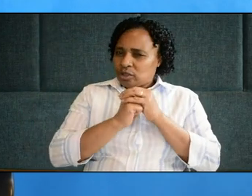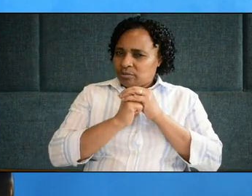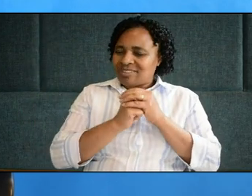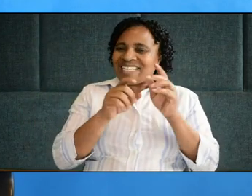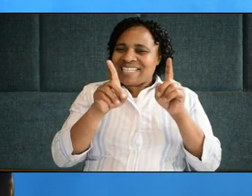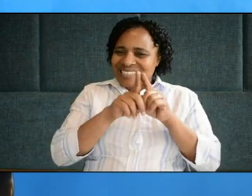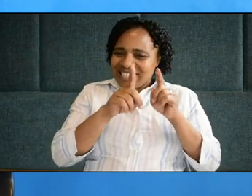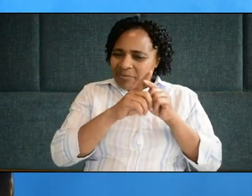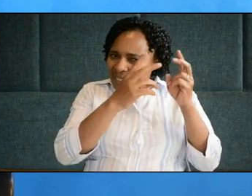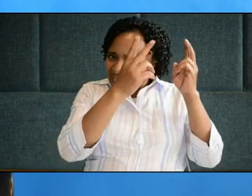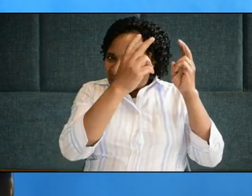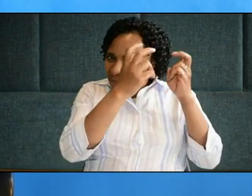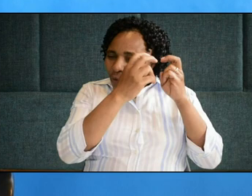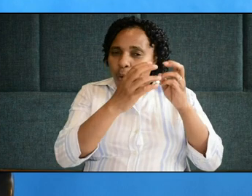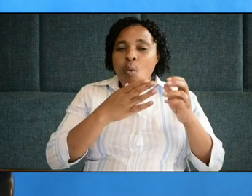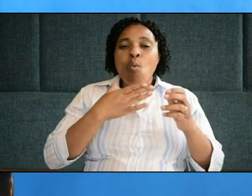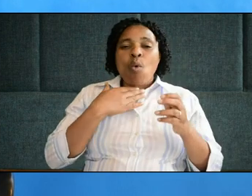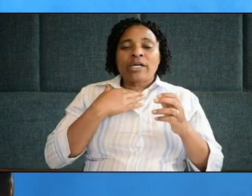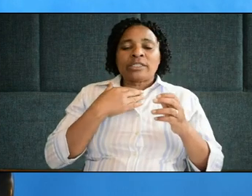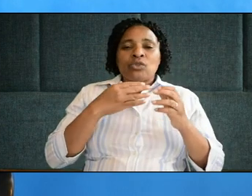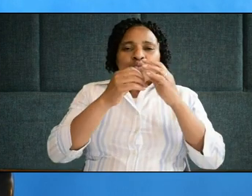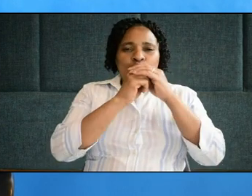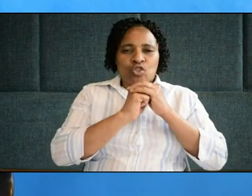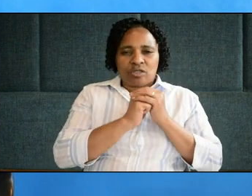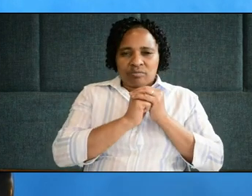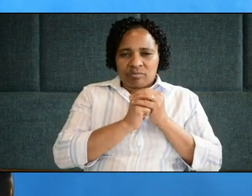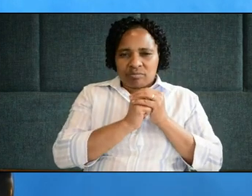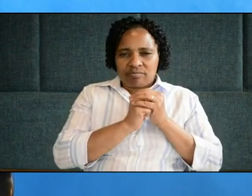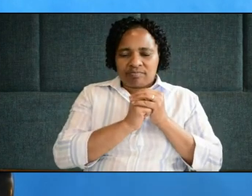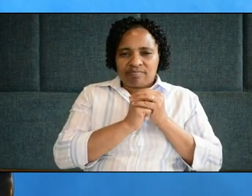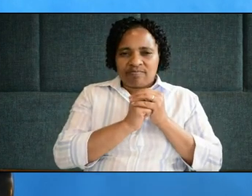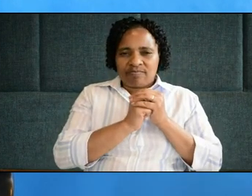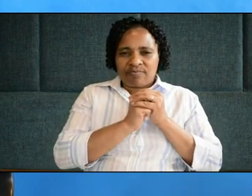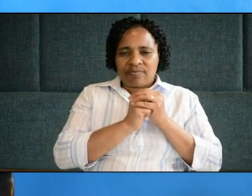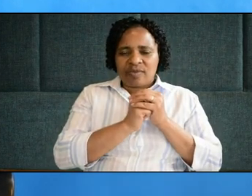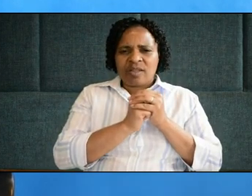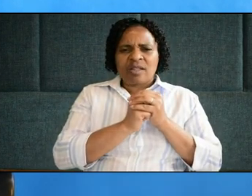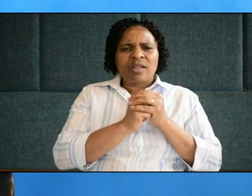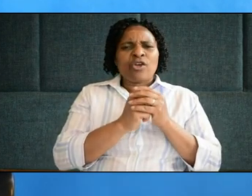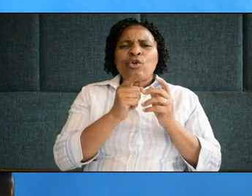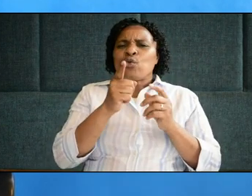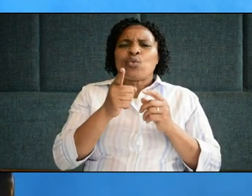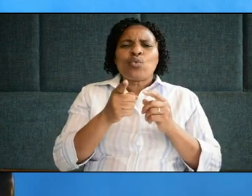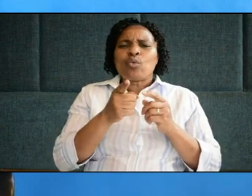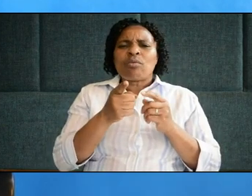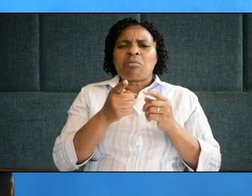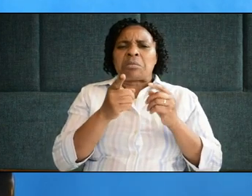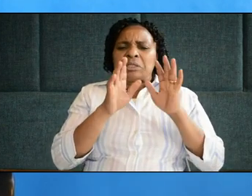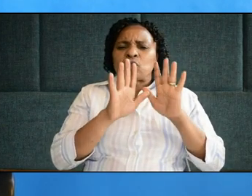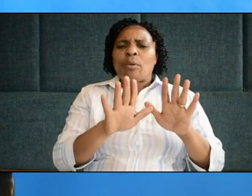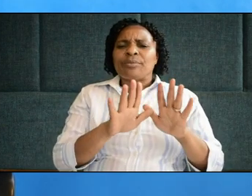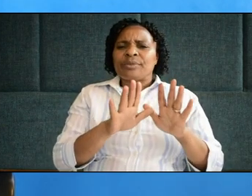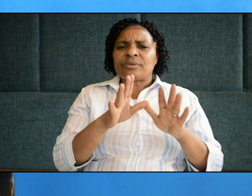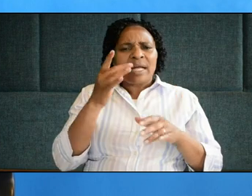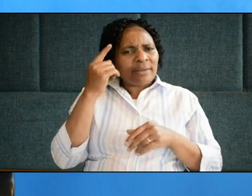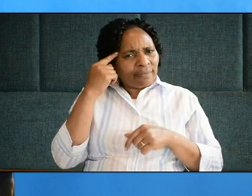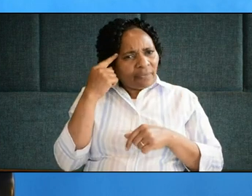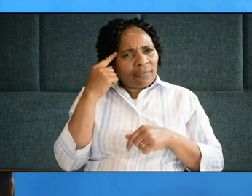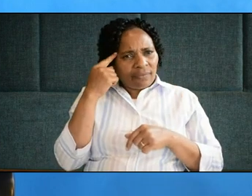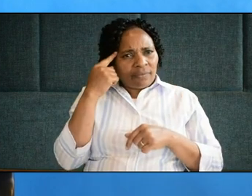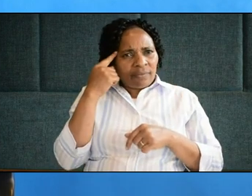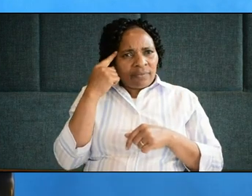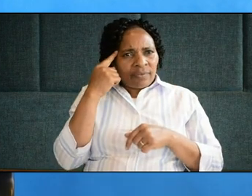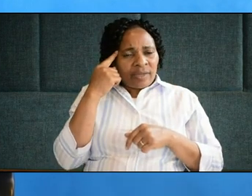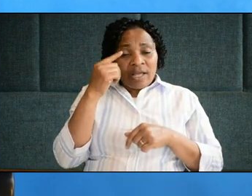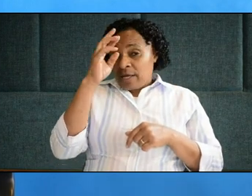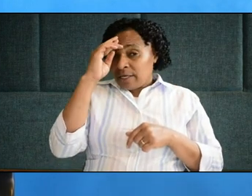Satan also wants worship. Now, have you ever stopped to think of